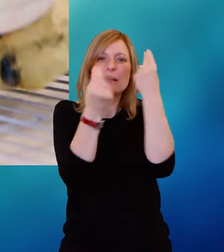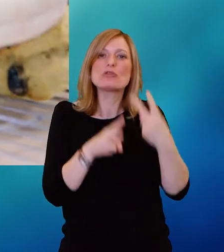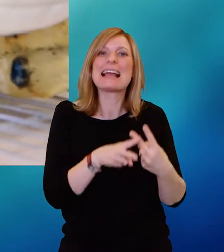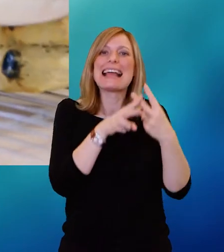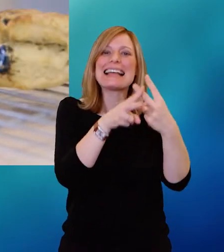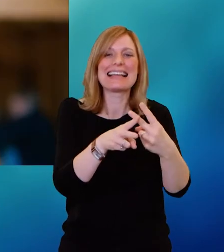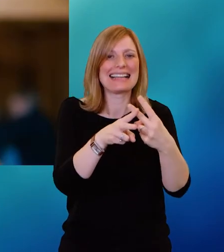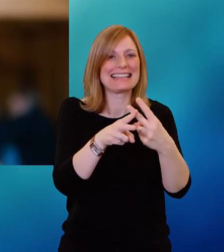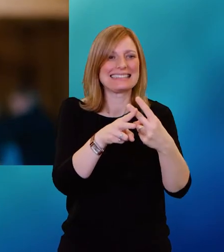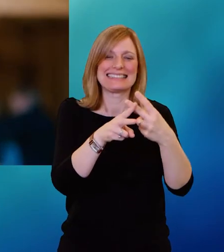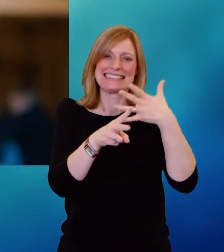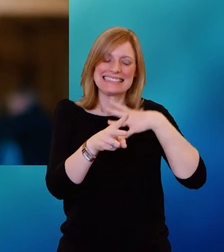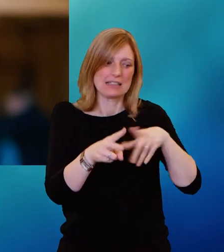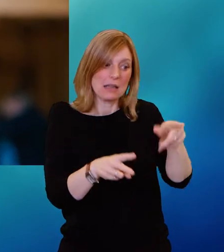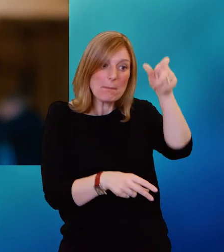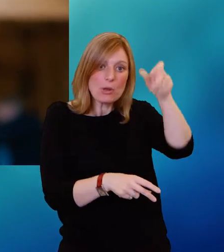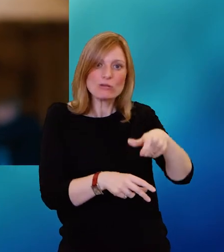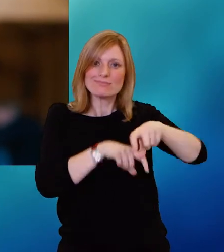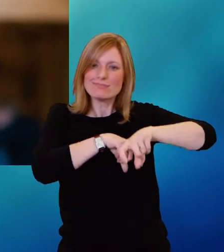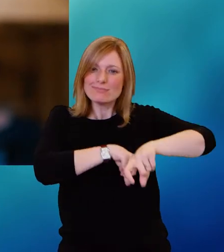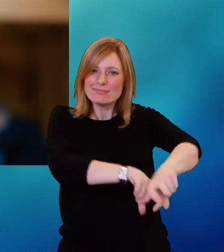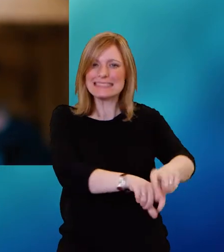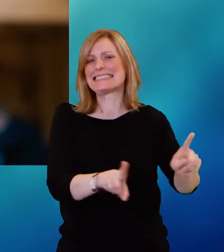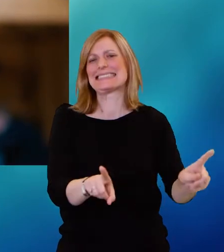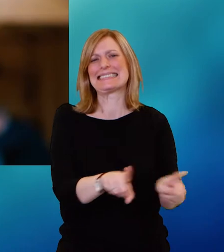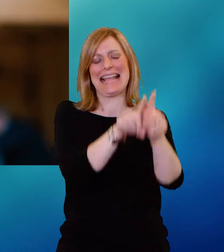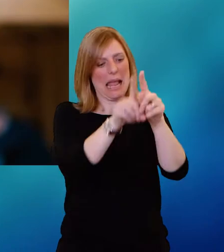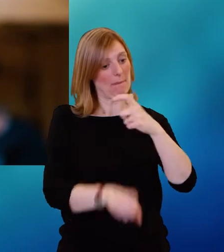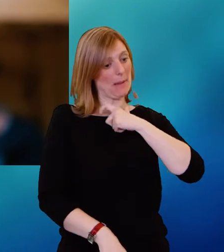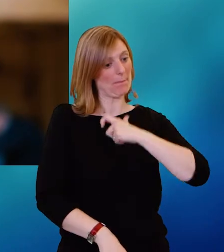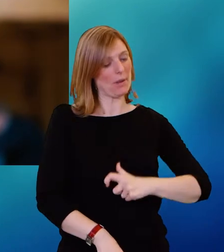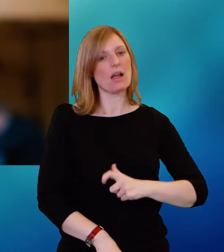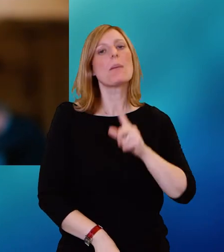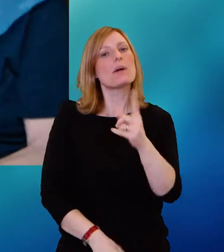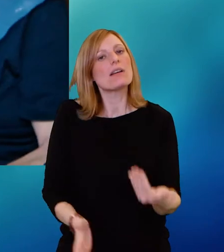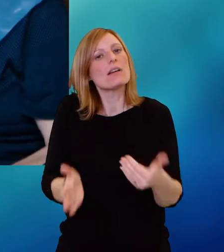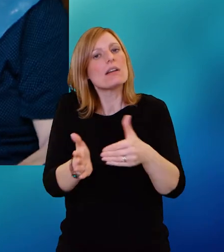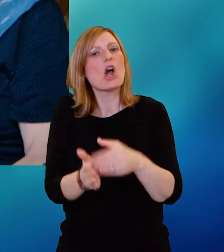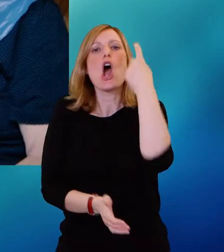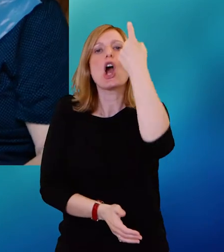of us all and still remains exactly the same person with cognitive difficulty.